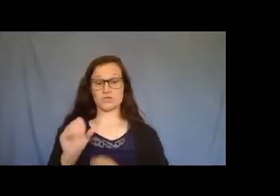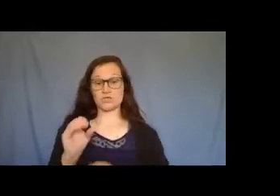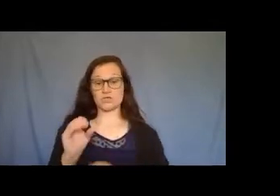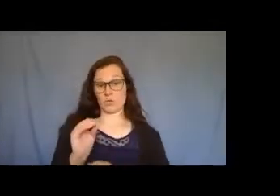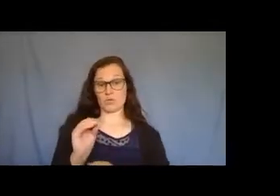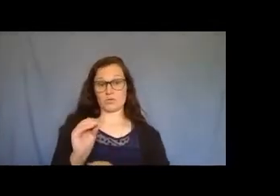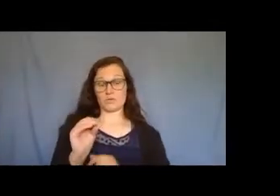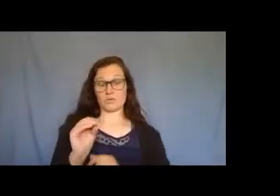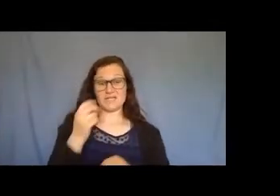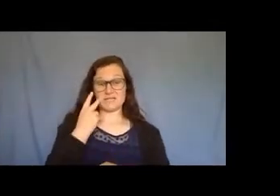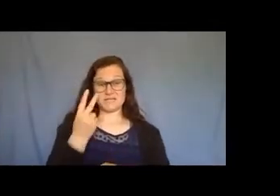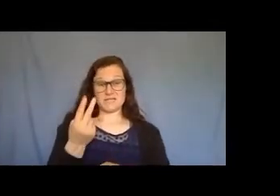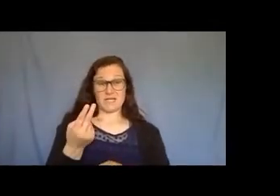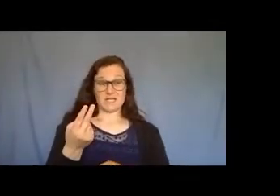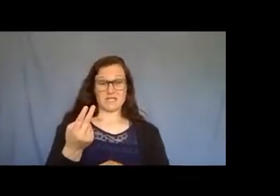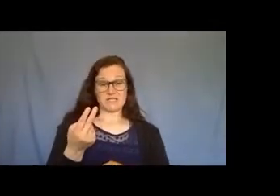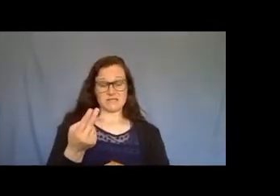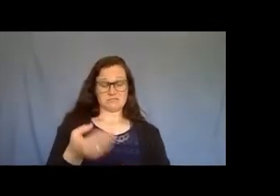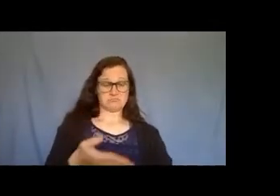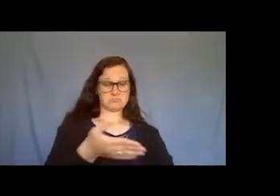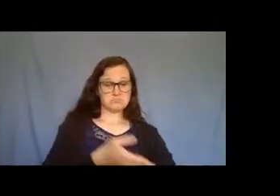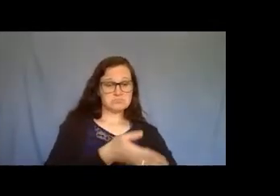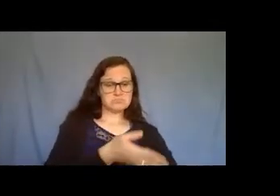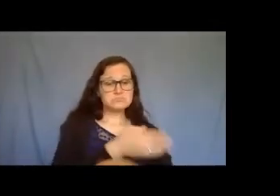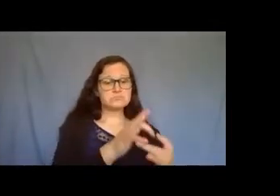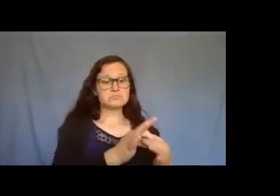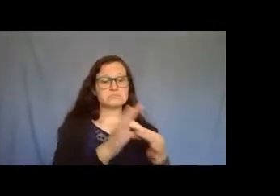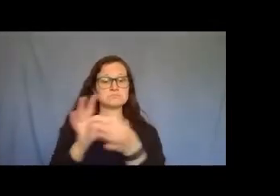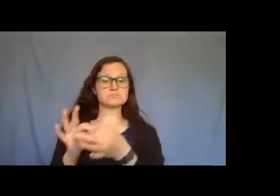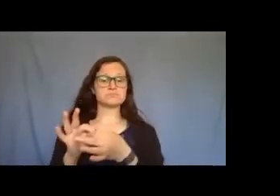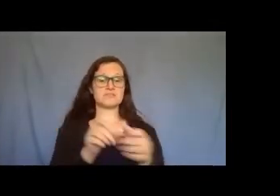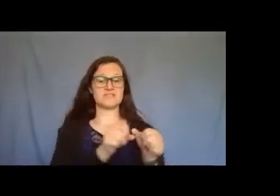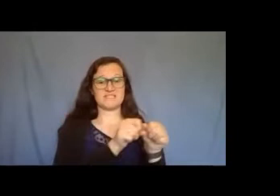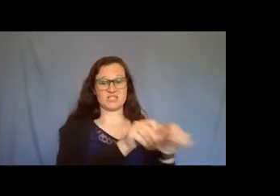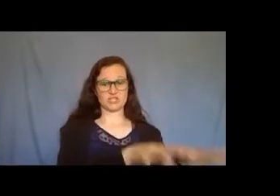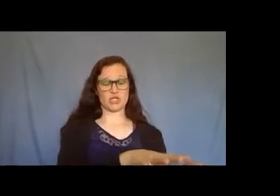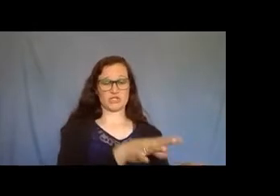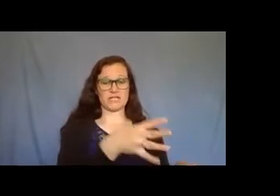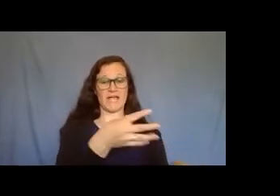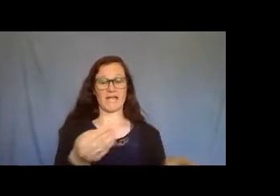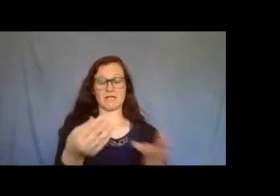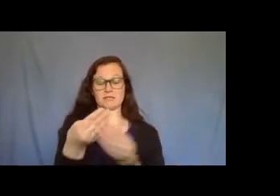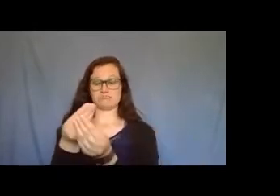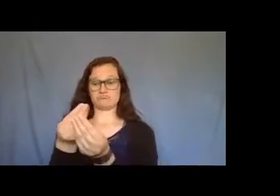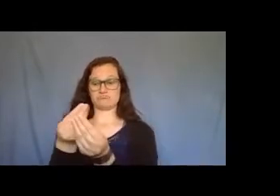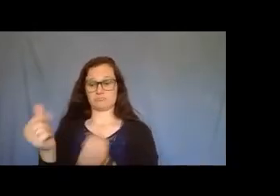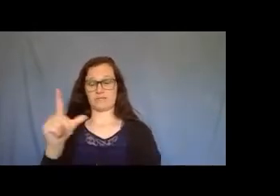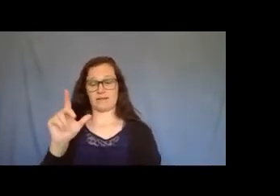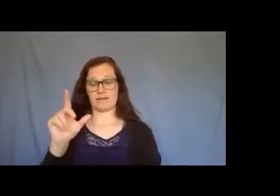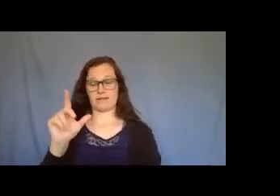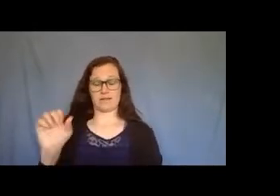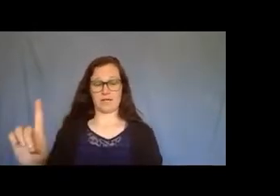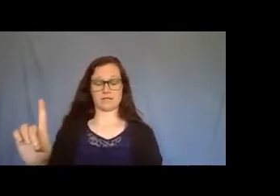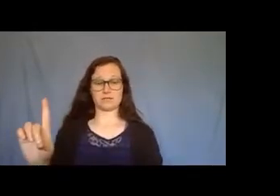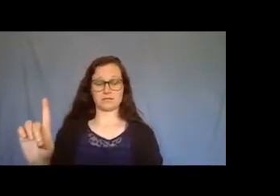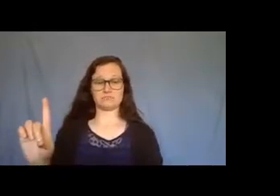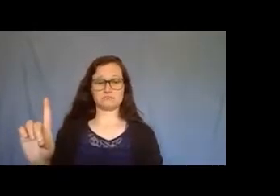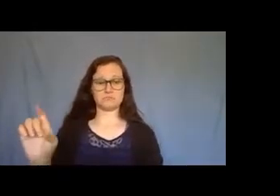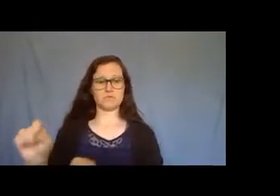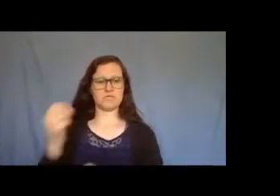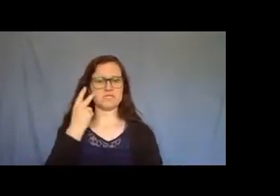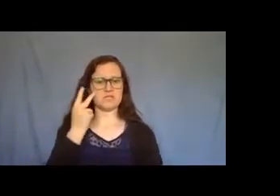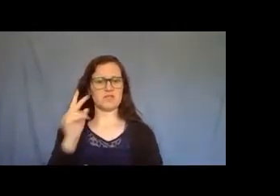in the correlation between discharge and dissolved lead concentration and exceedance ratio.